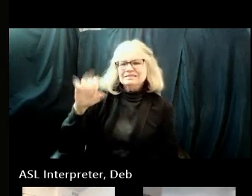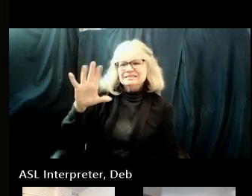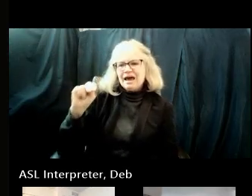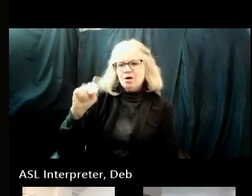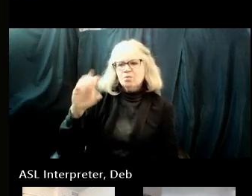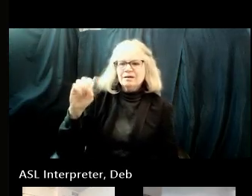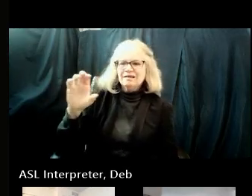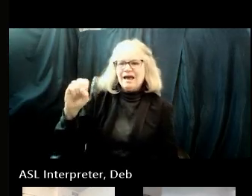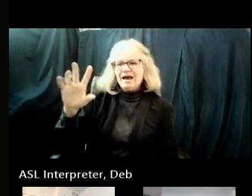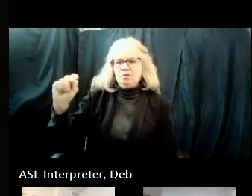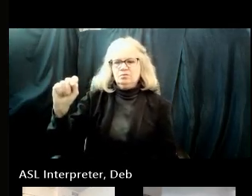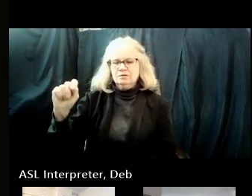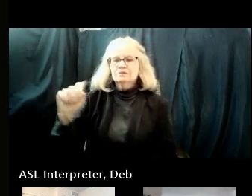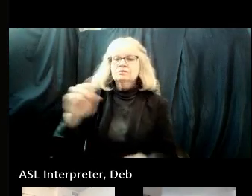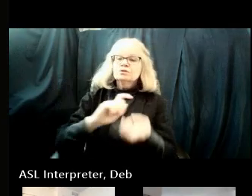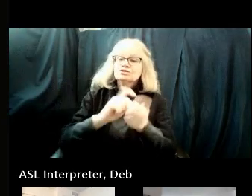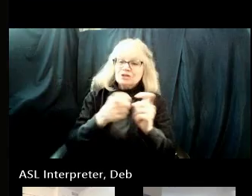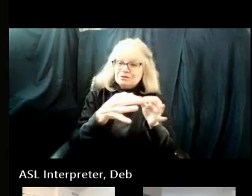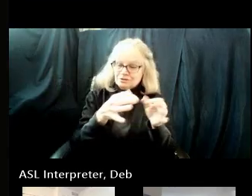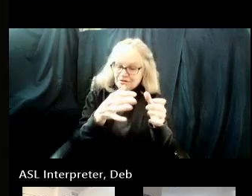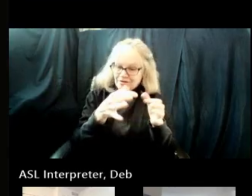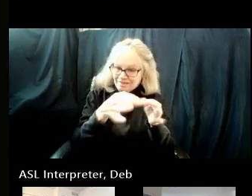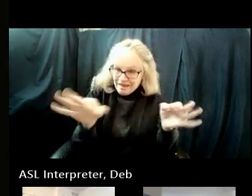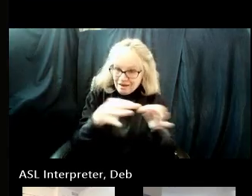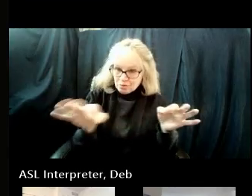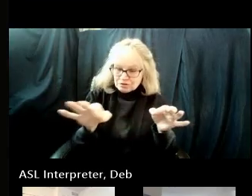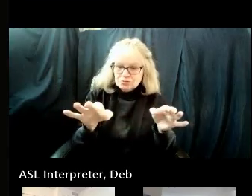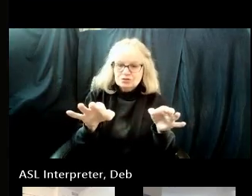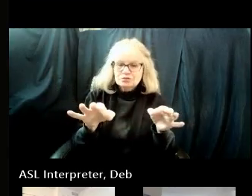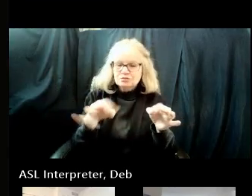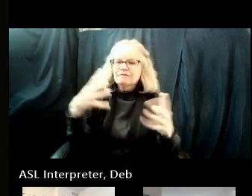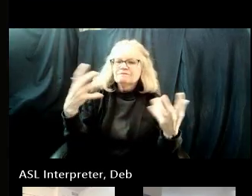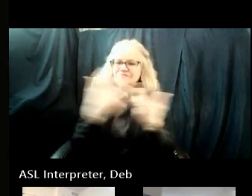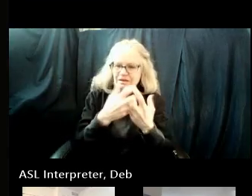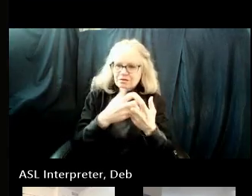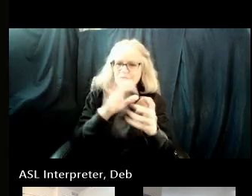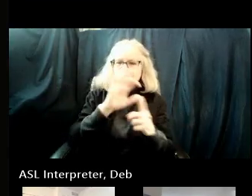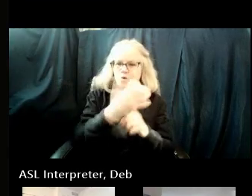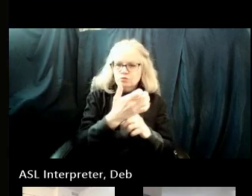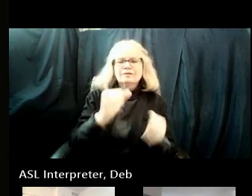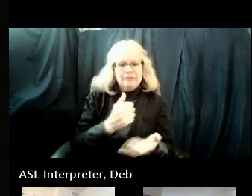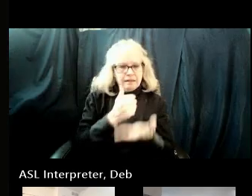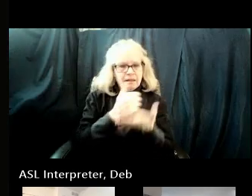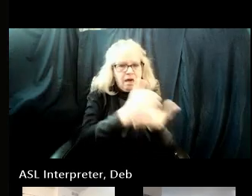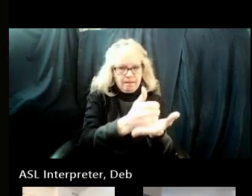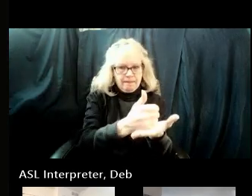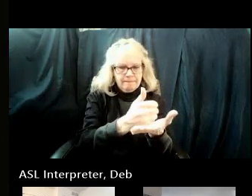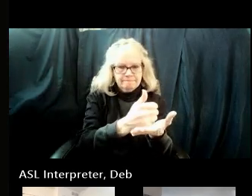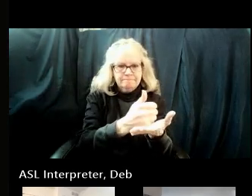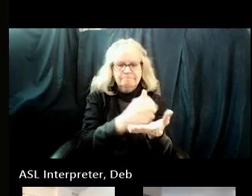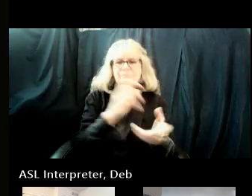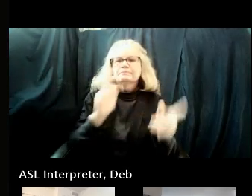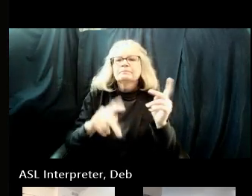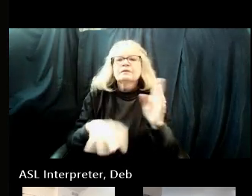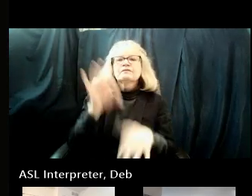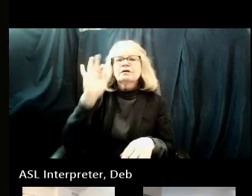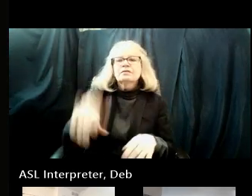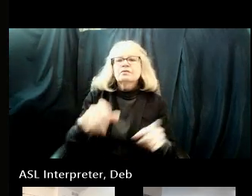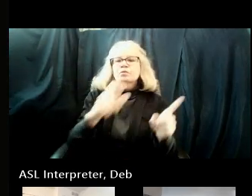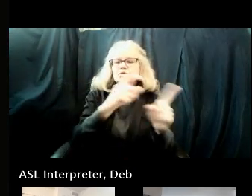way that we use language to be culturally consonant can be helpful, where folks find those terminologies to be